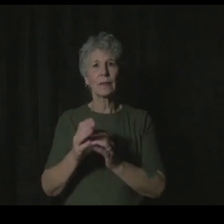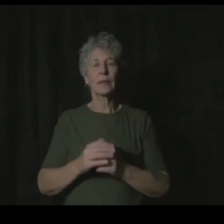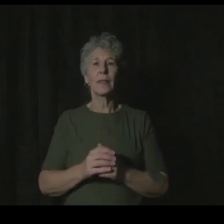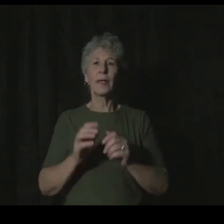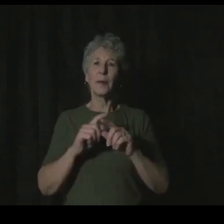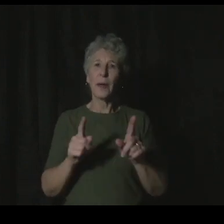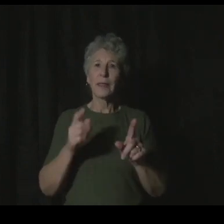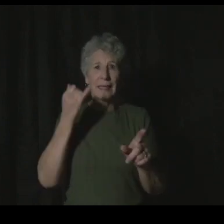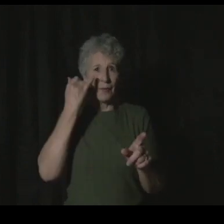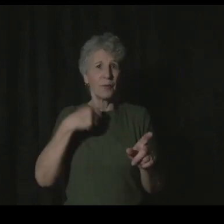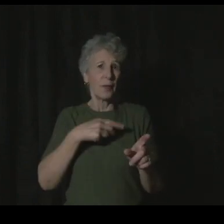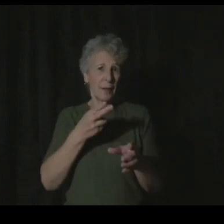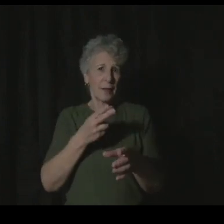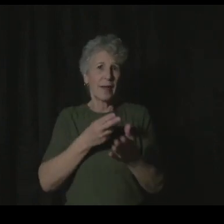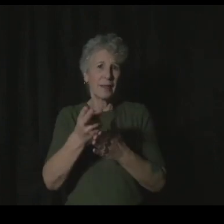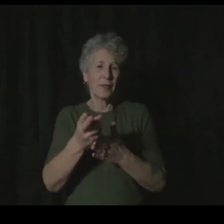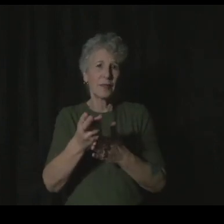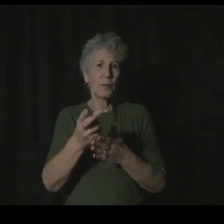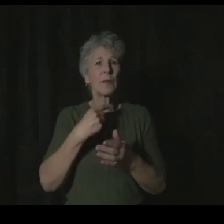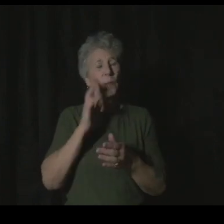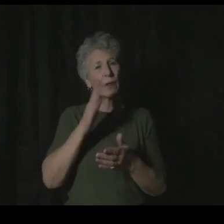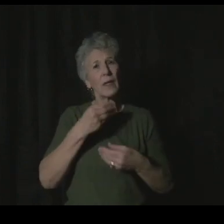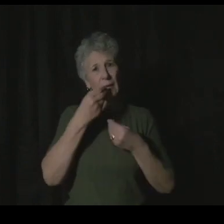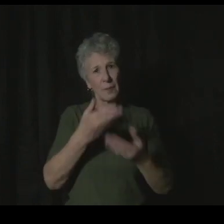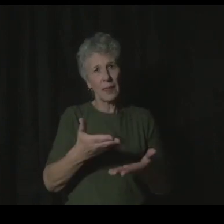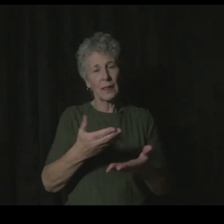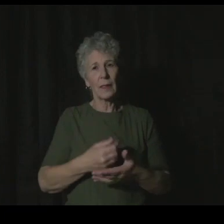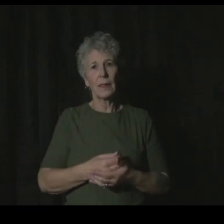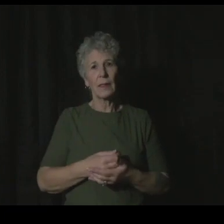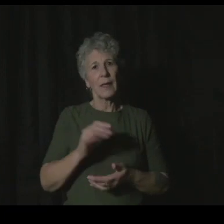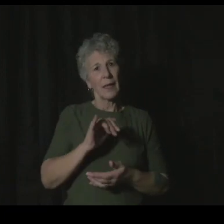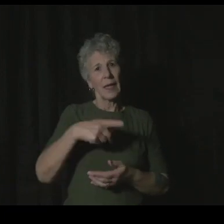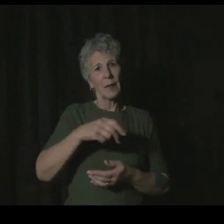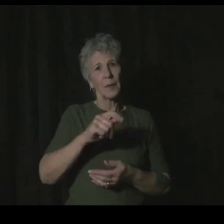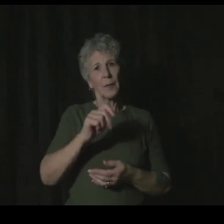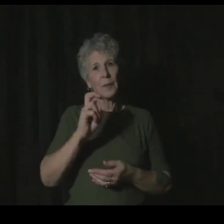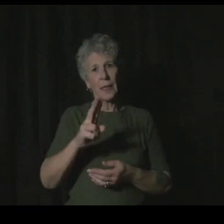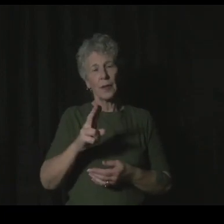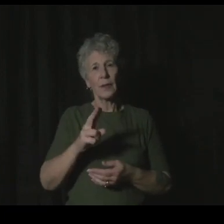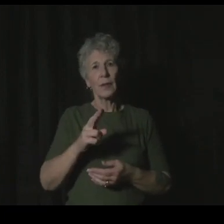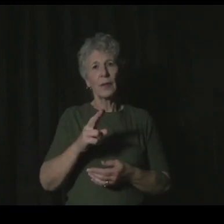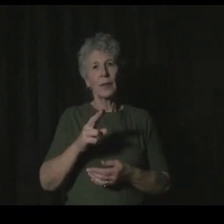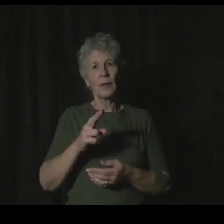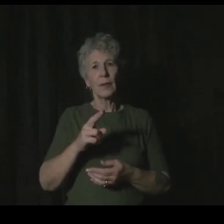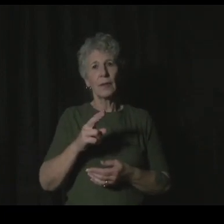if we're honest, I think we have to admit we may have, like Peter, maybe denied you once this